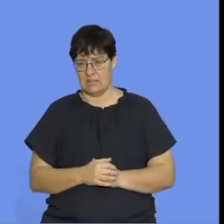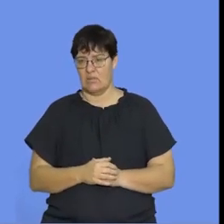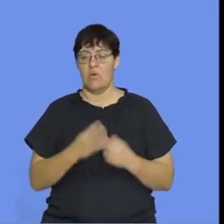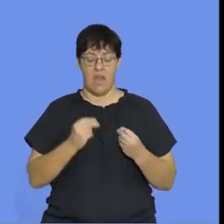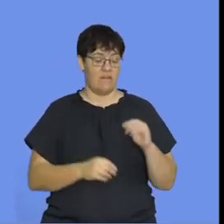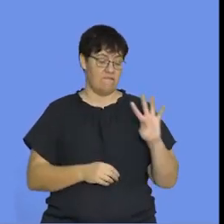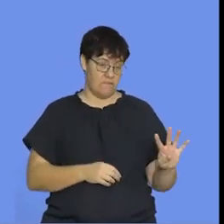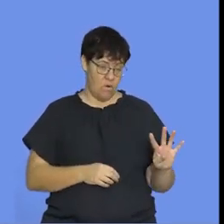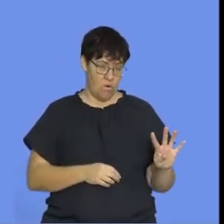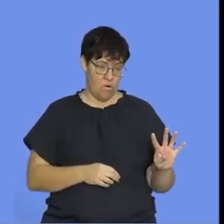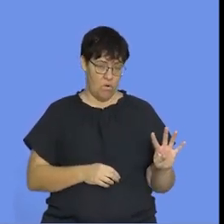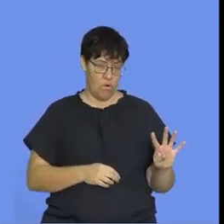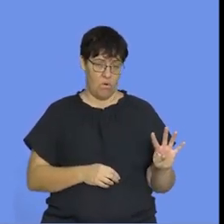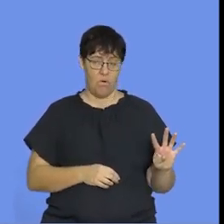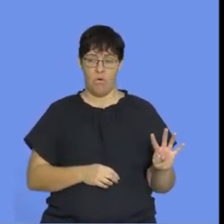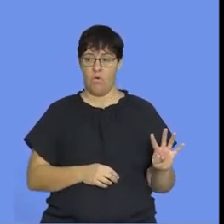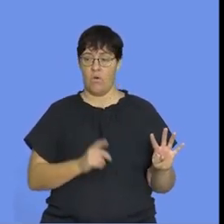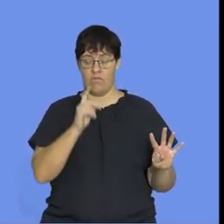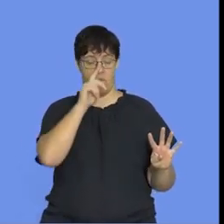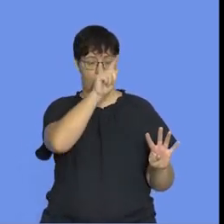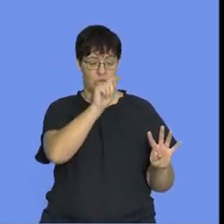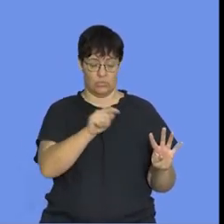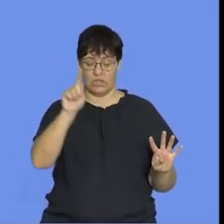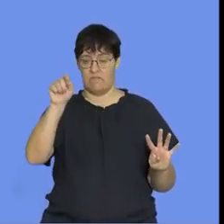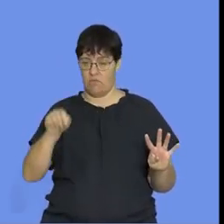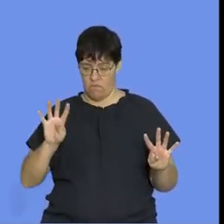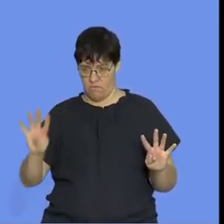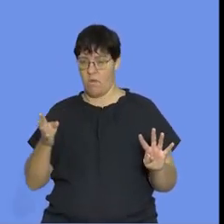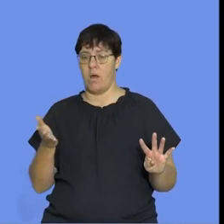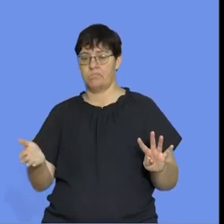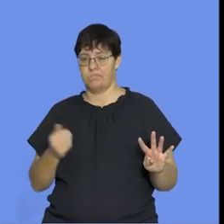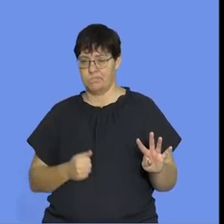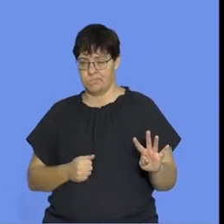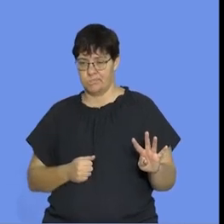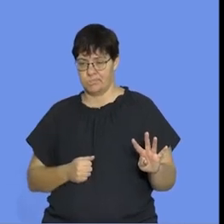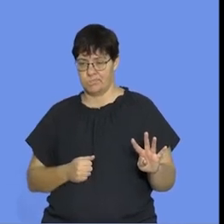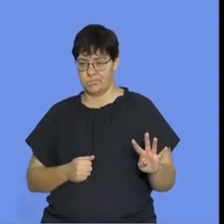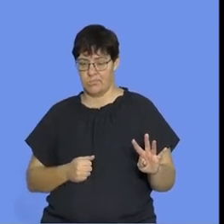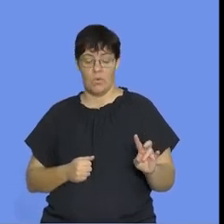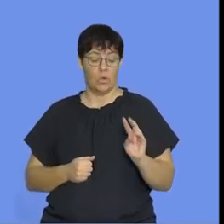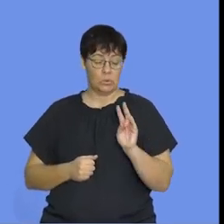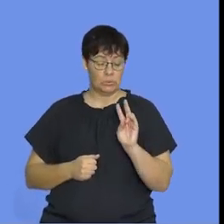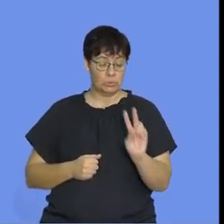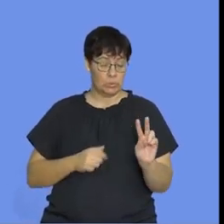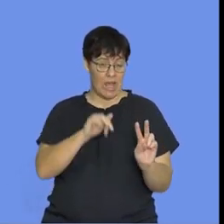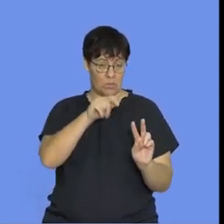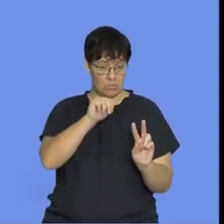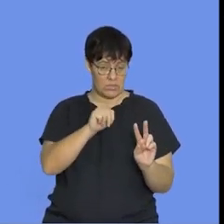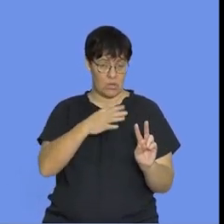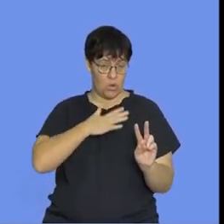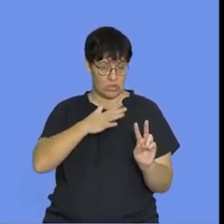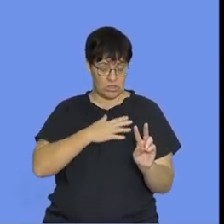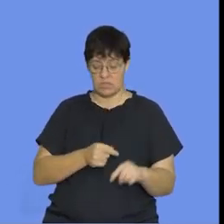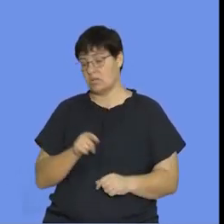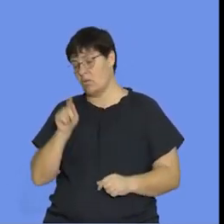atoms of hydrogen and 4 atoms of hydrogen on the right-hand side, while on the left-hand